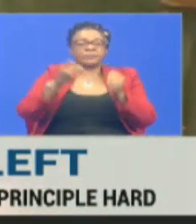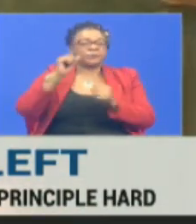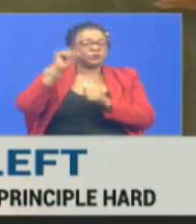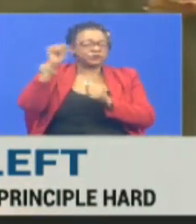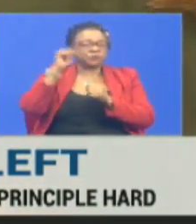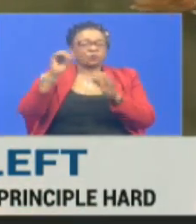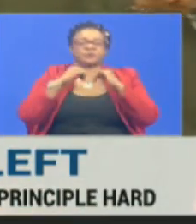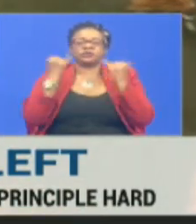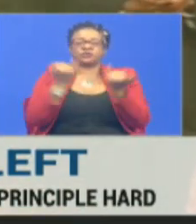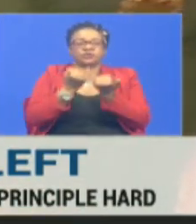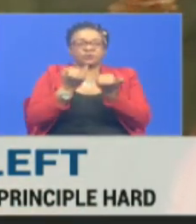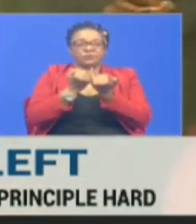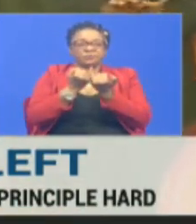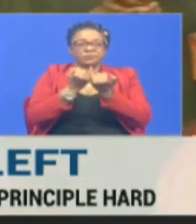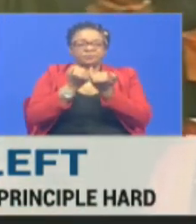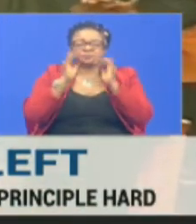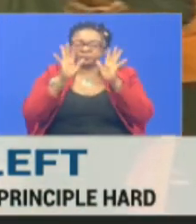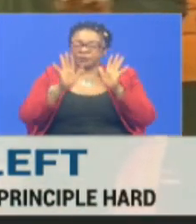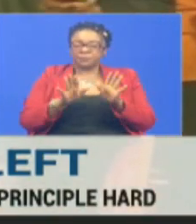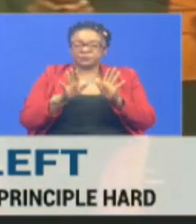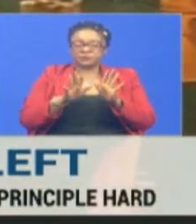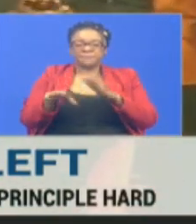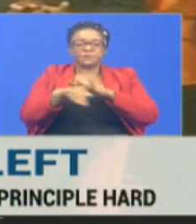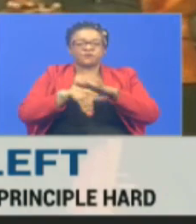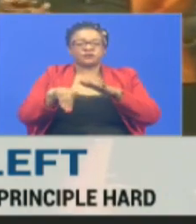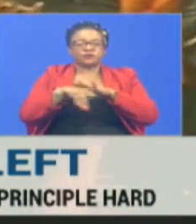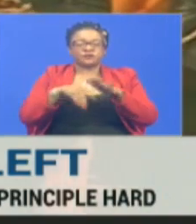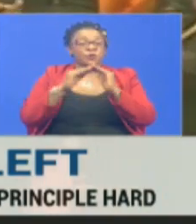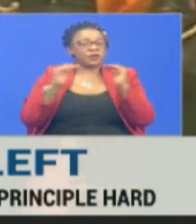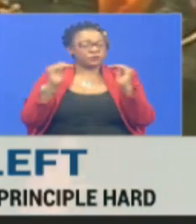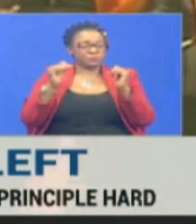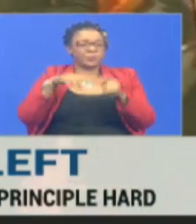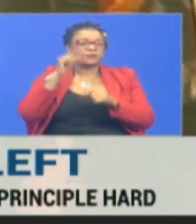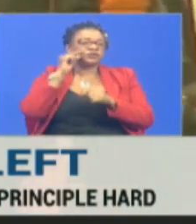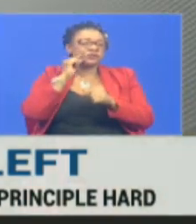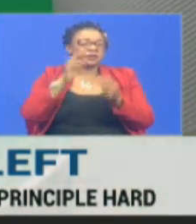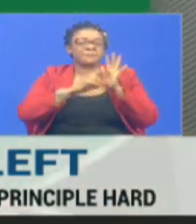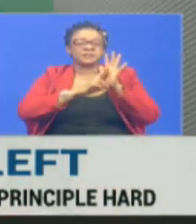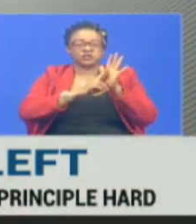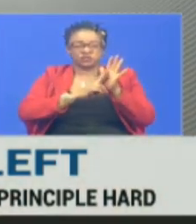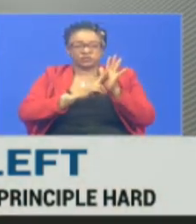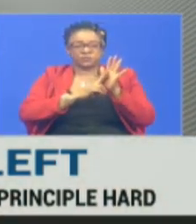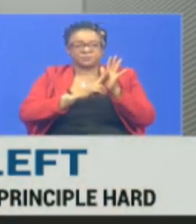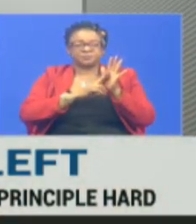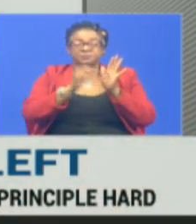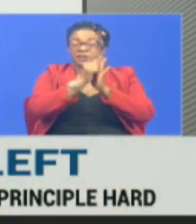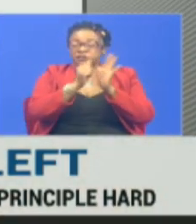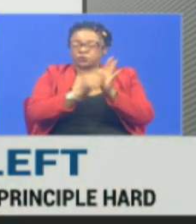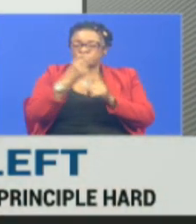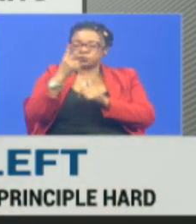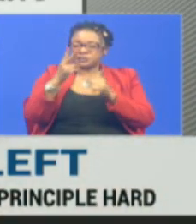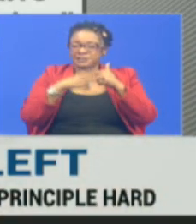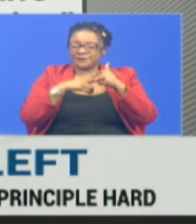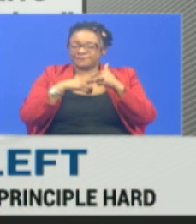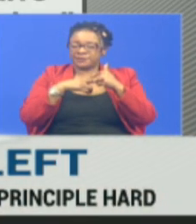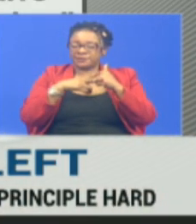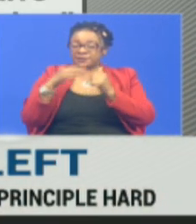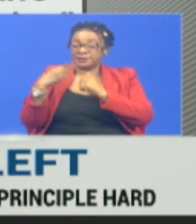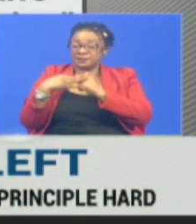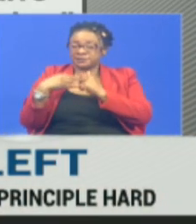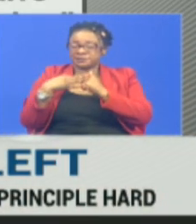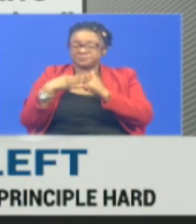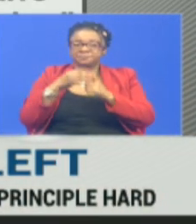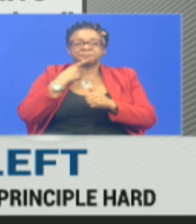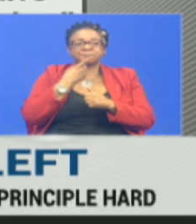institutions, key among them, provisions for equitable gender representation. Article 27(8) provides that